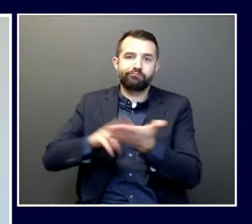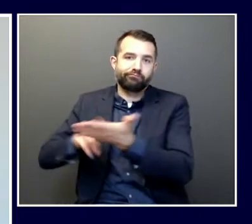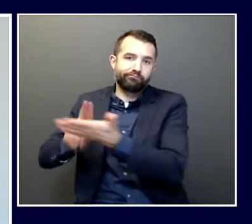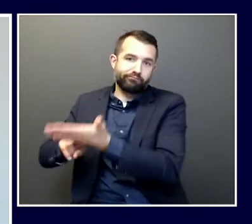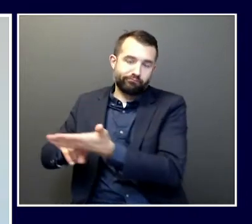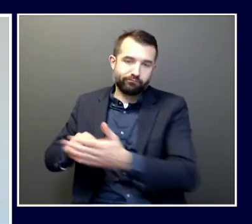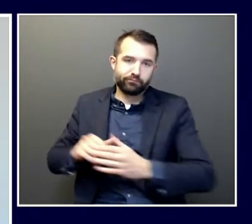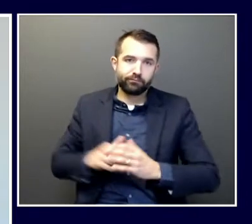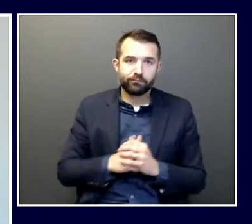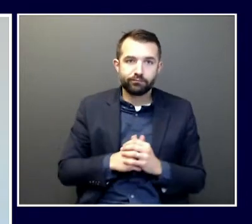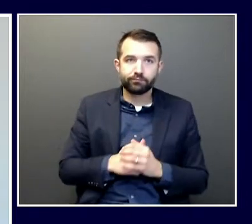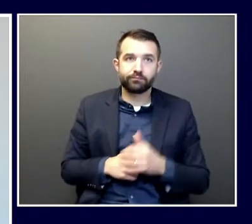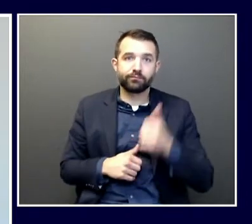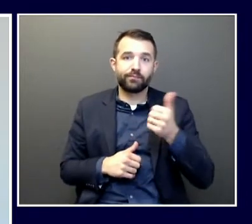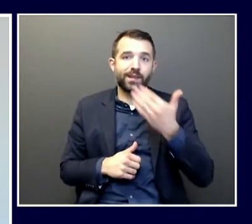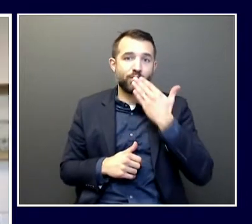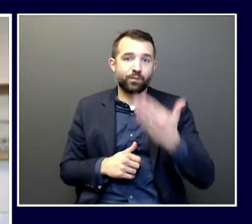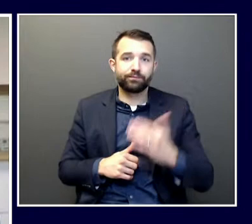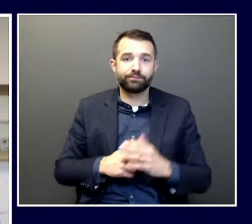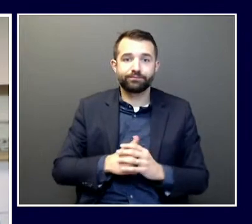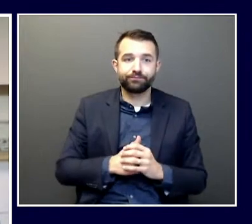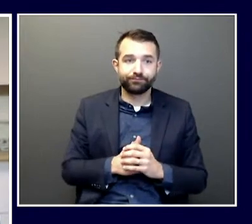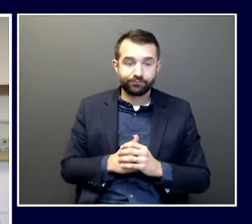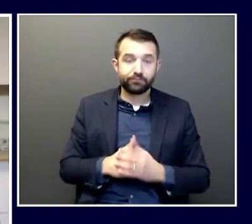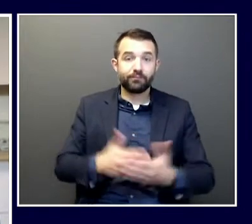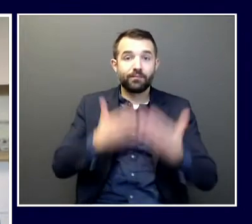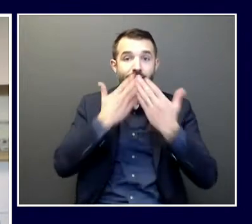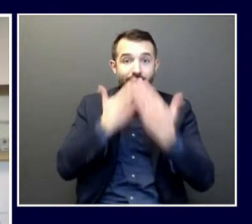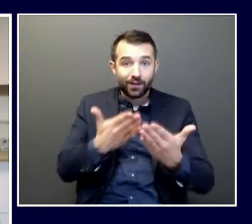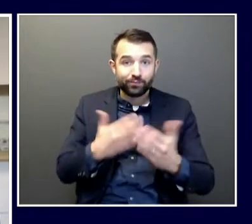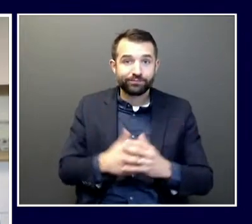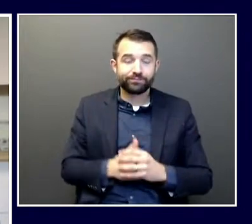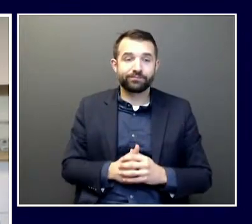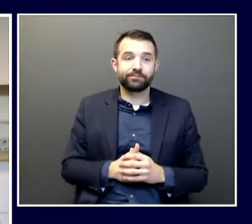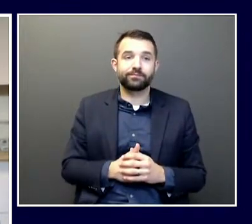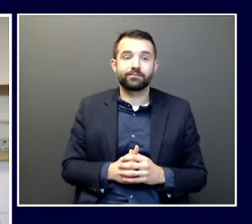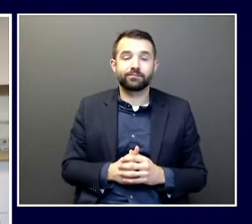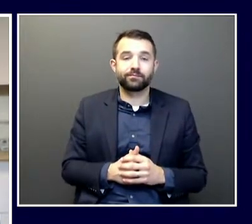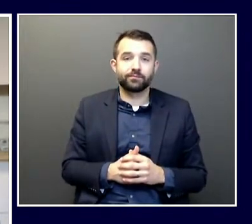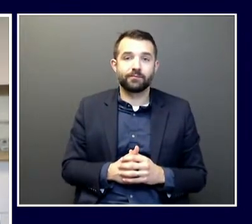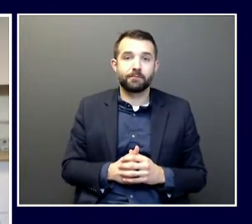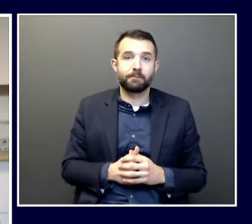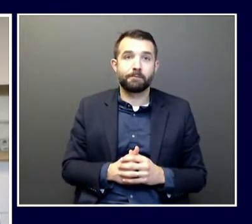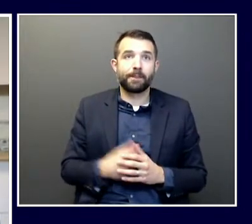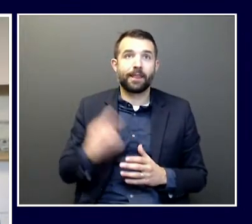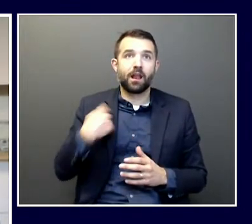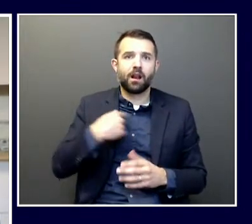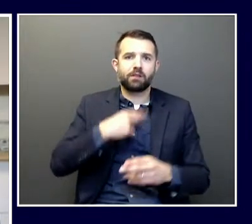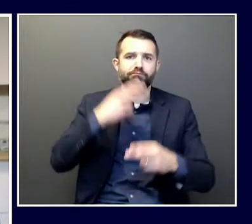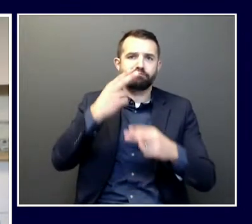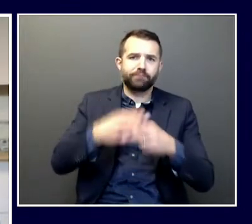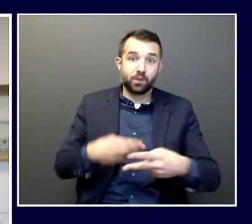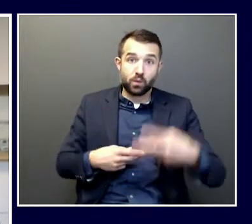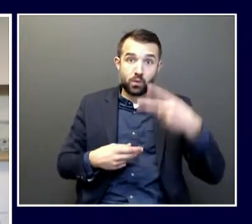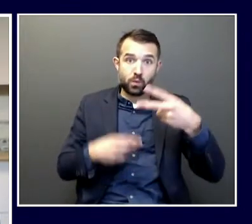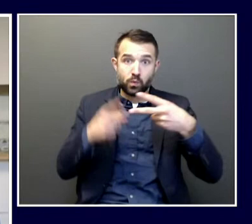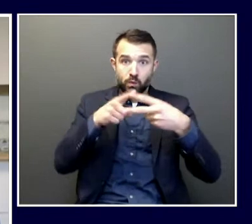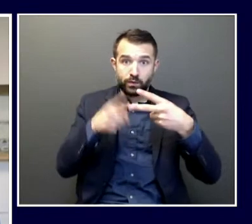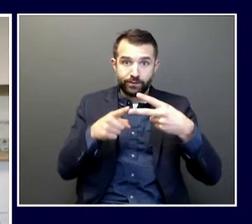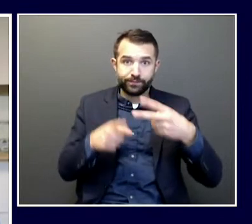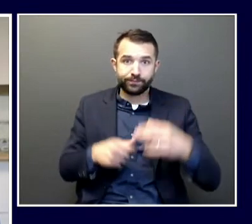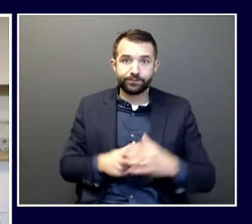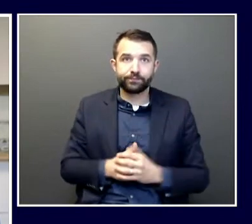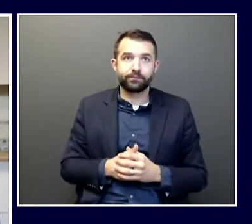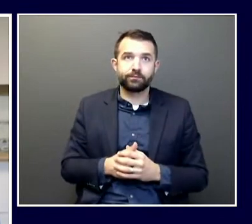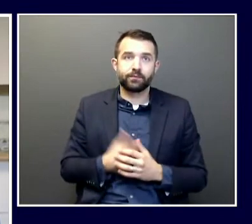Thank you both. Thank you, Leah. I want to just mention two things before we wrap up. The first is